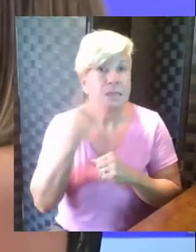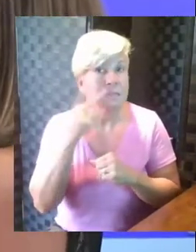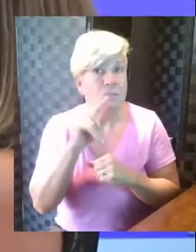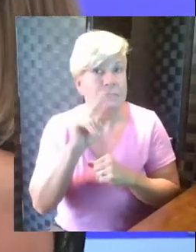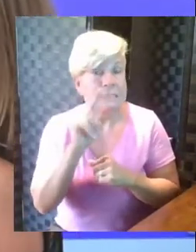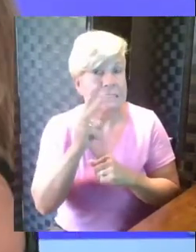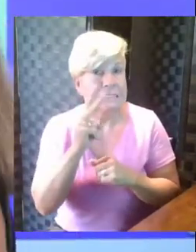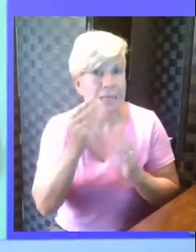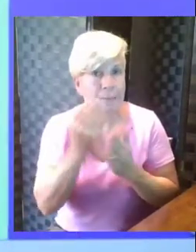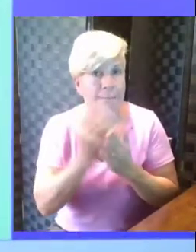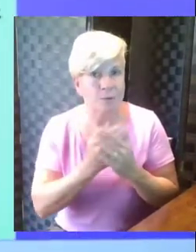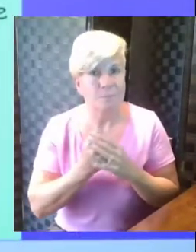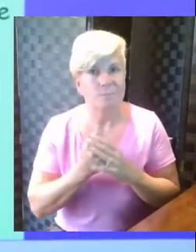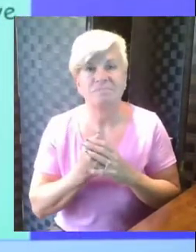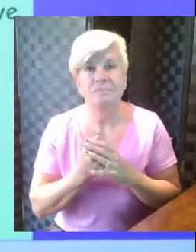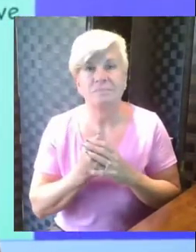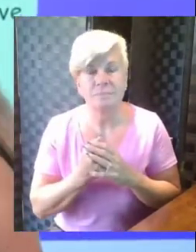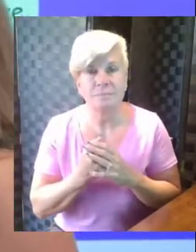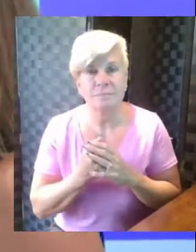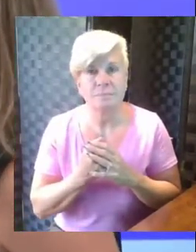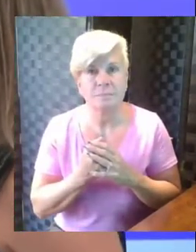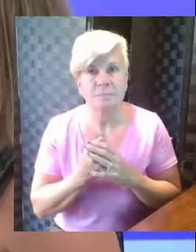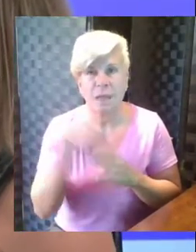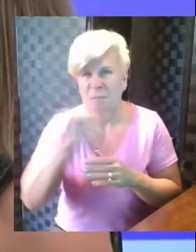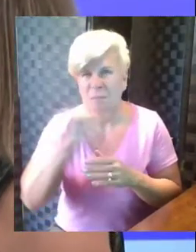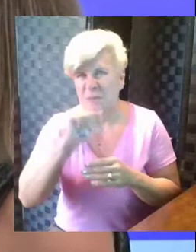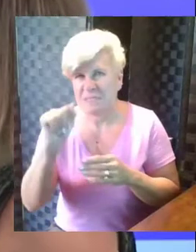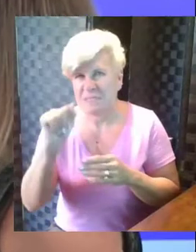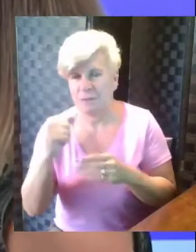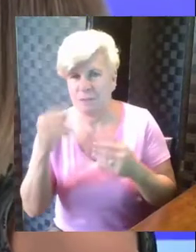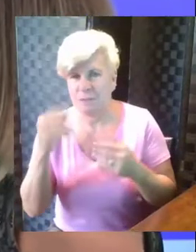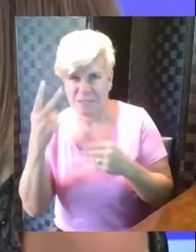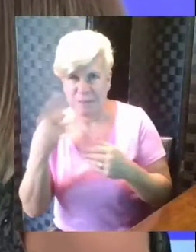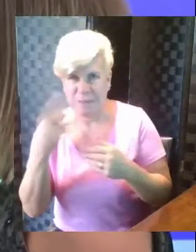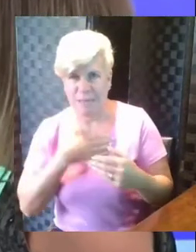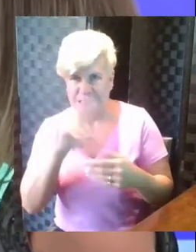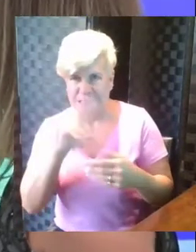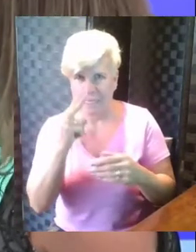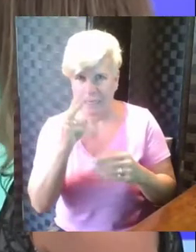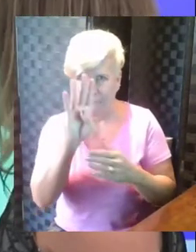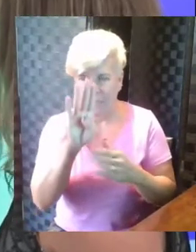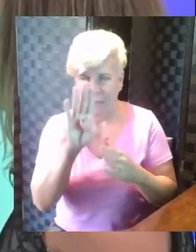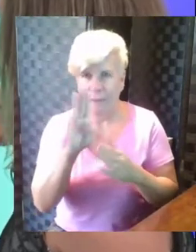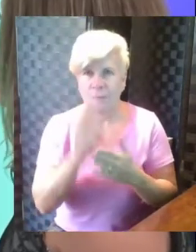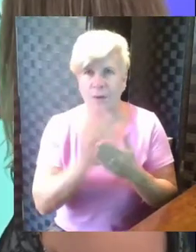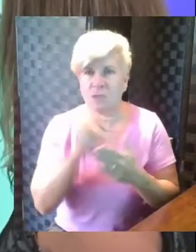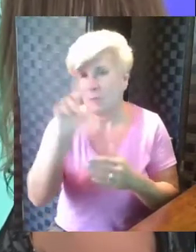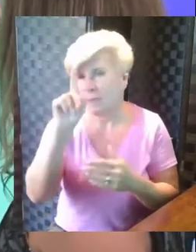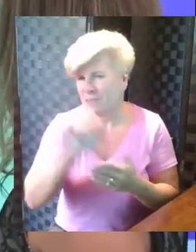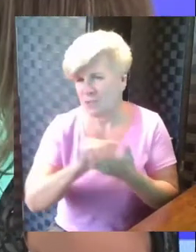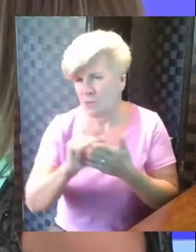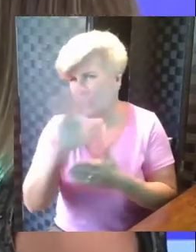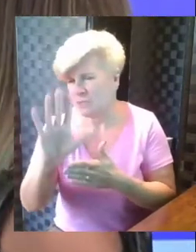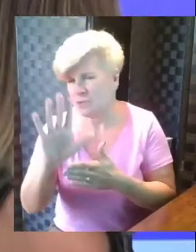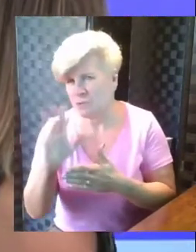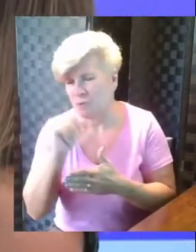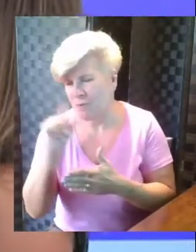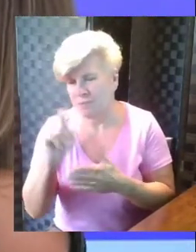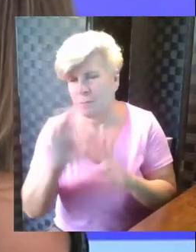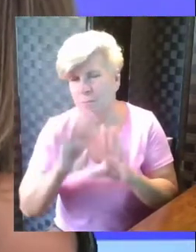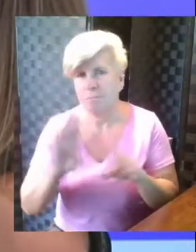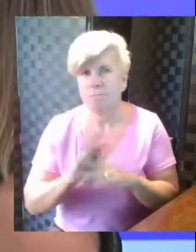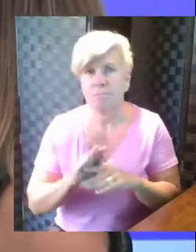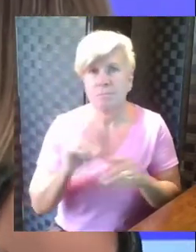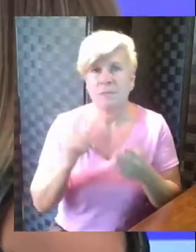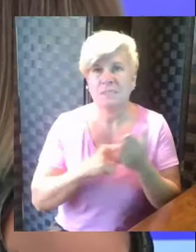our second part here. I'm going to go ahead and I'm going to erase what I've got here so that you can see my second part. You don't have to erase yours if you don't want to,